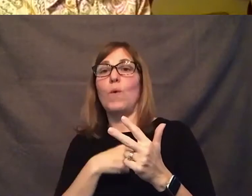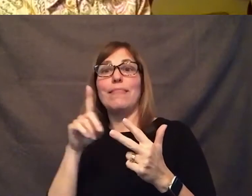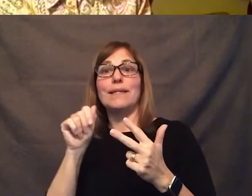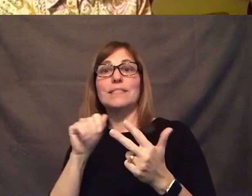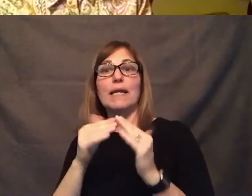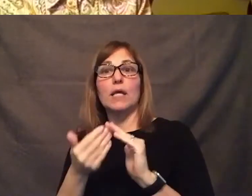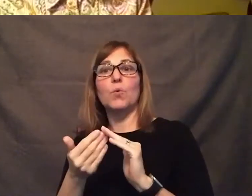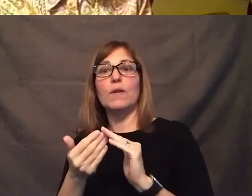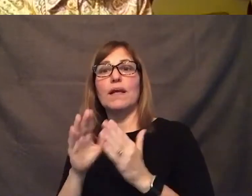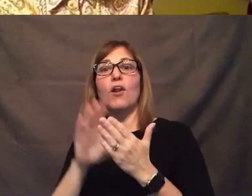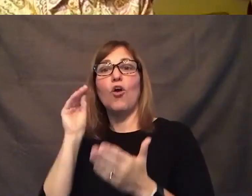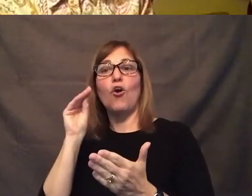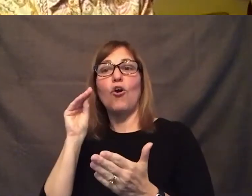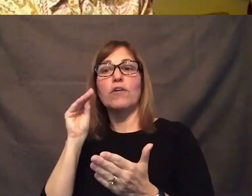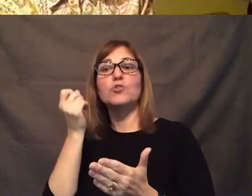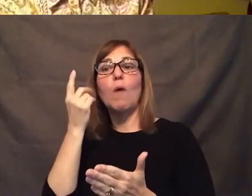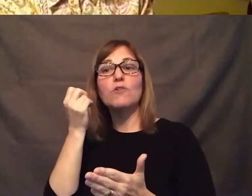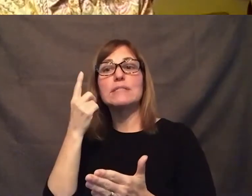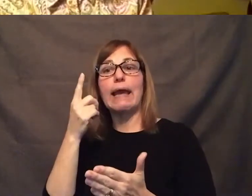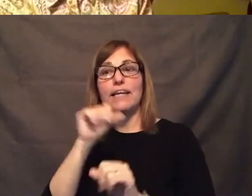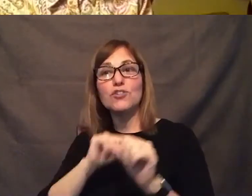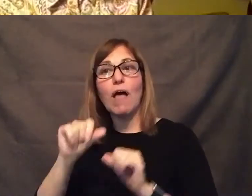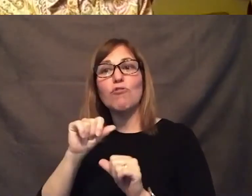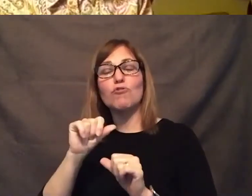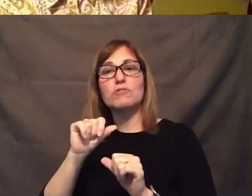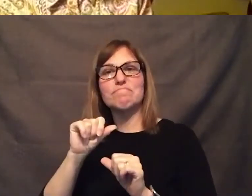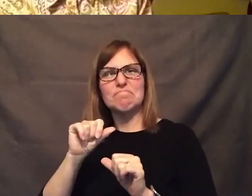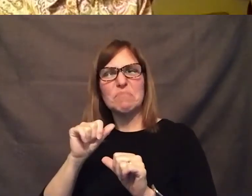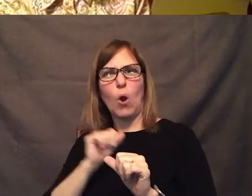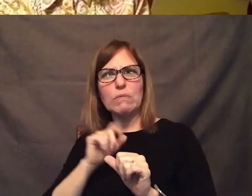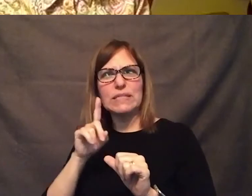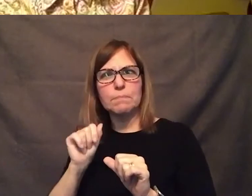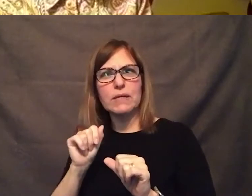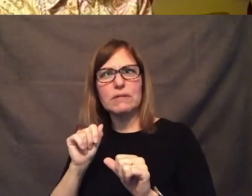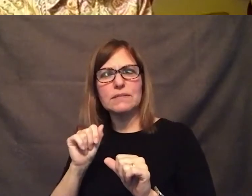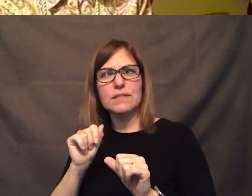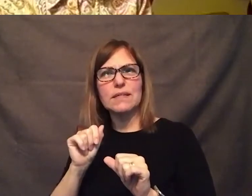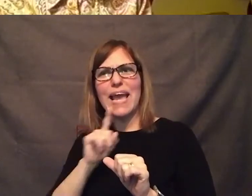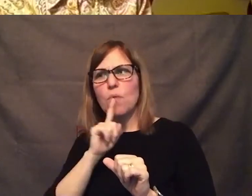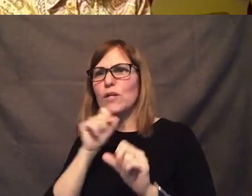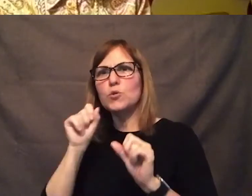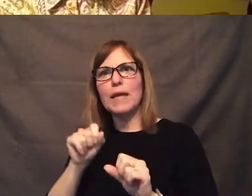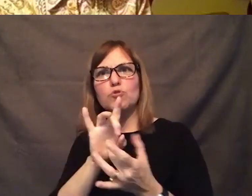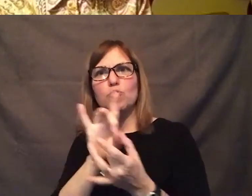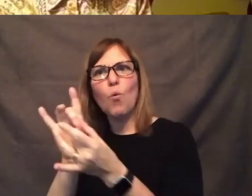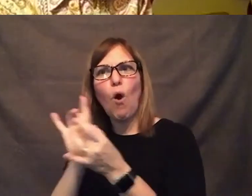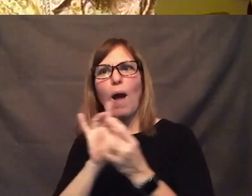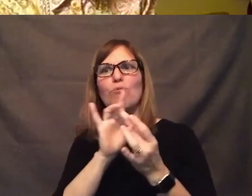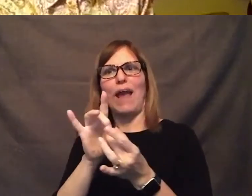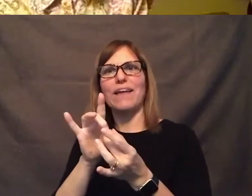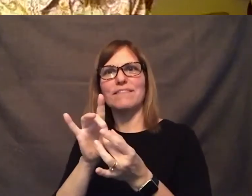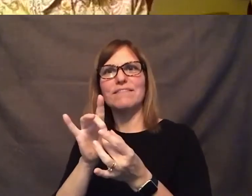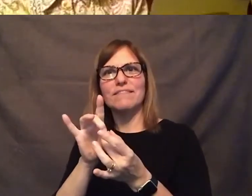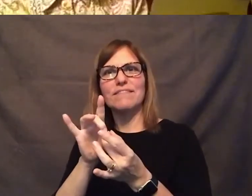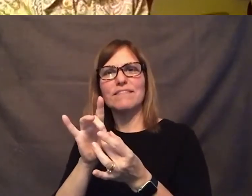community learned to understand each other's disabilities and to cooperate with each other. We